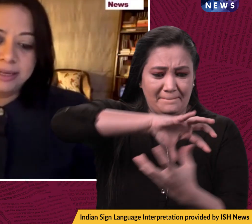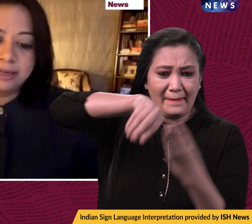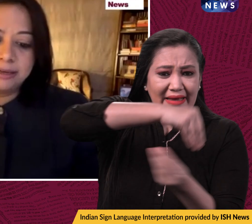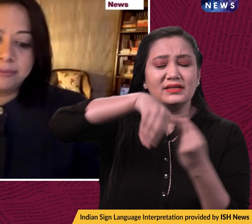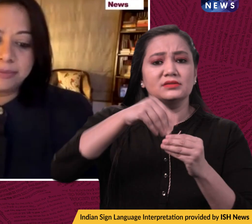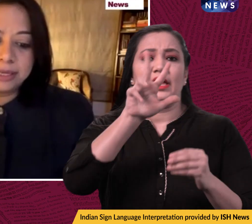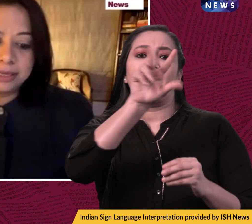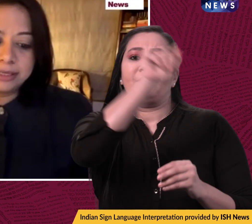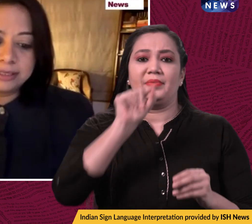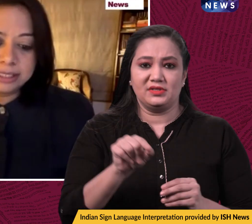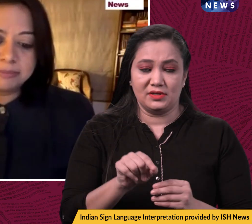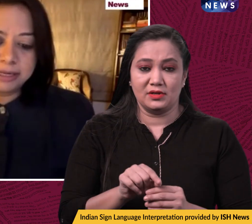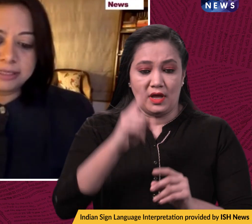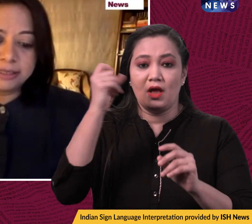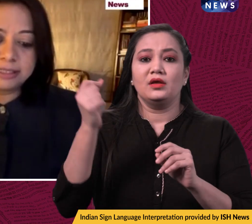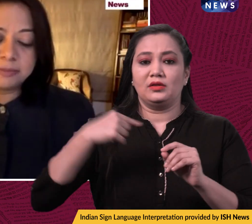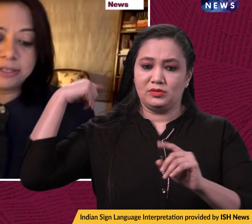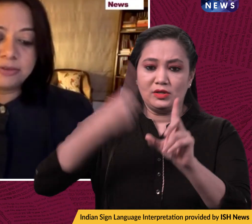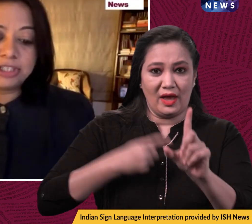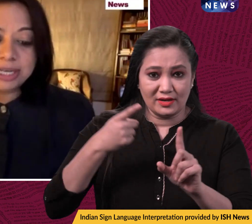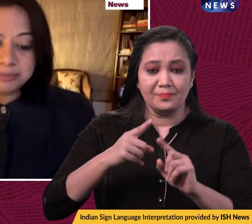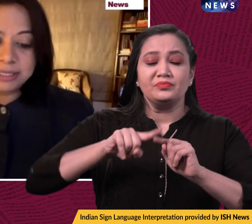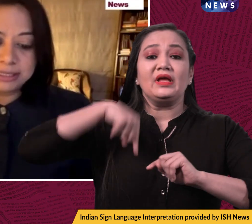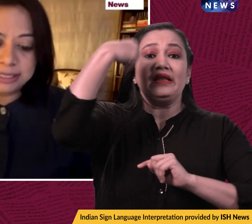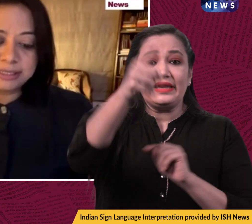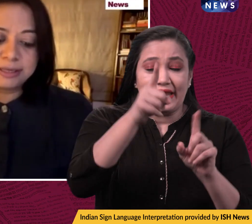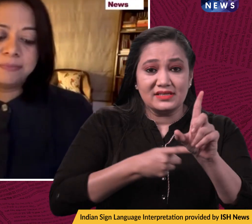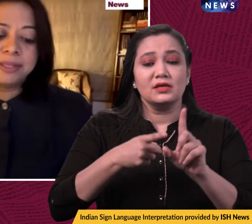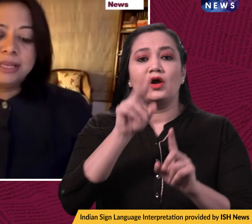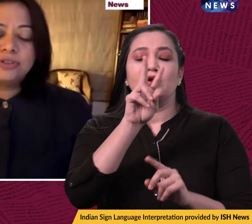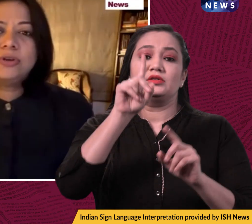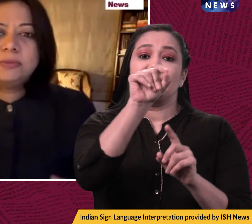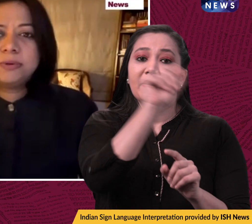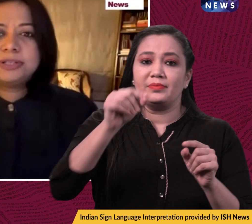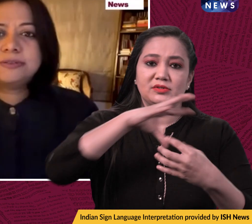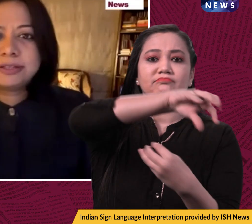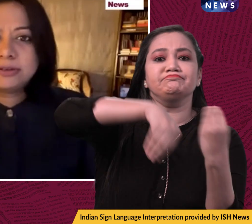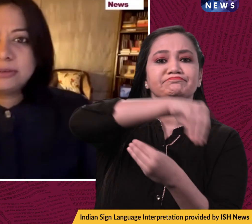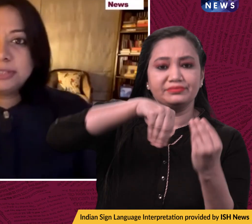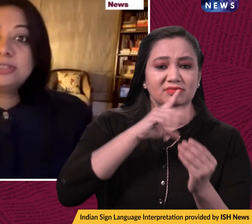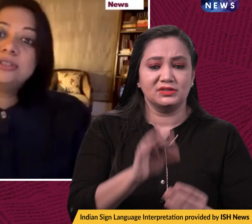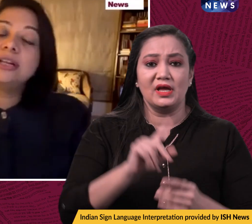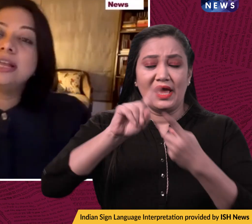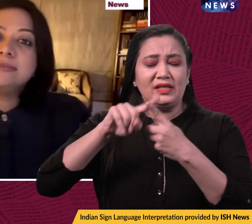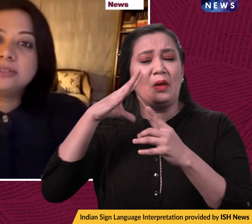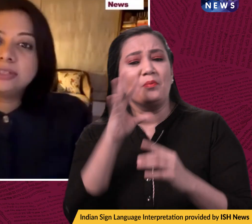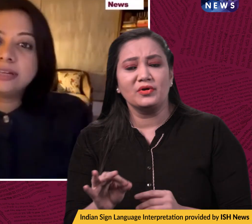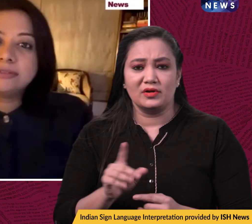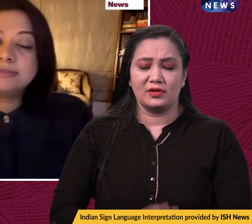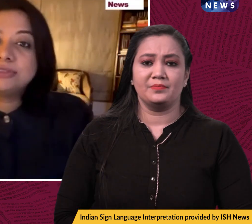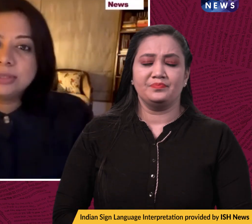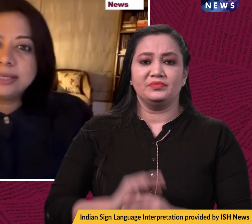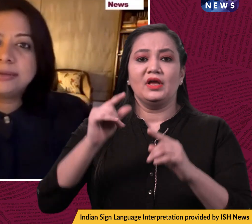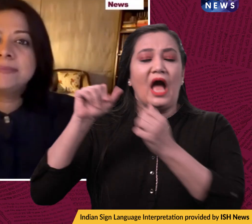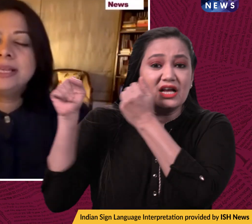8% in this marketing year and is expected to reach 10% next year. So the whole point of ethanol, which is a